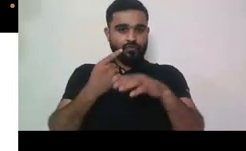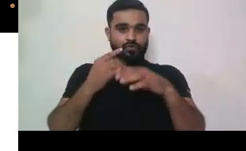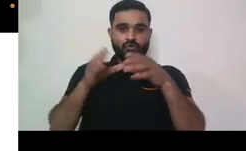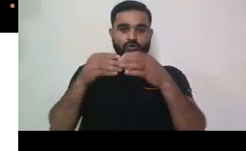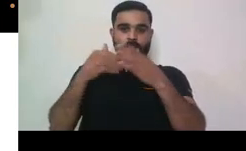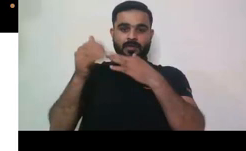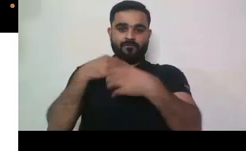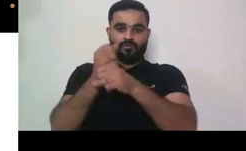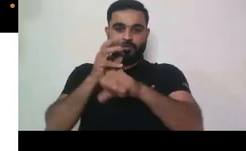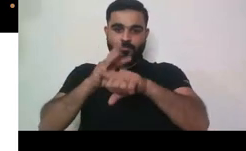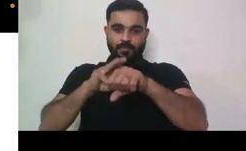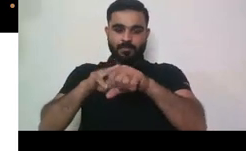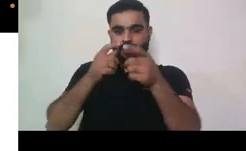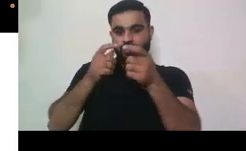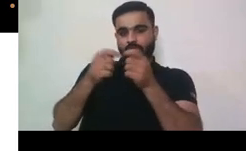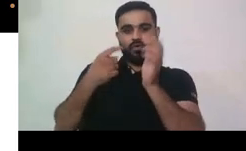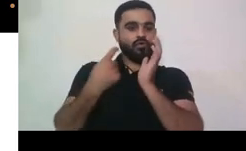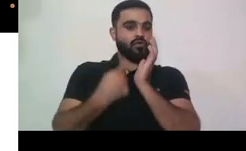member role, and ground rules.